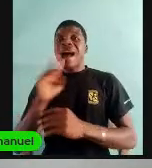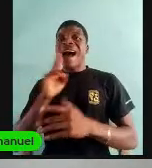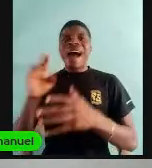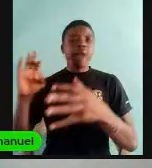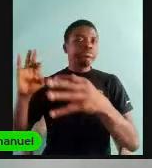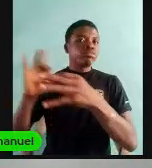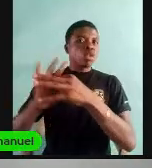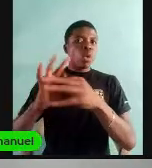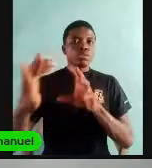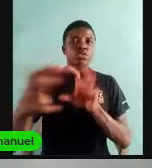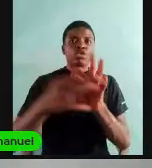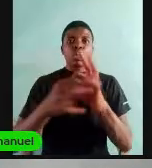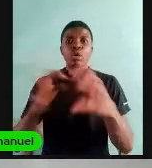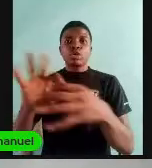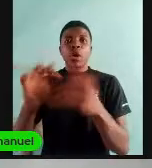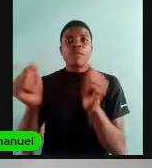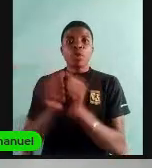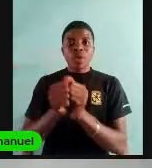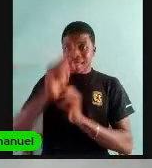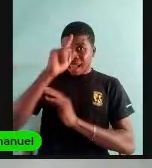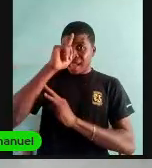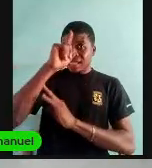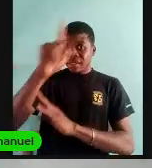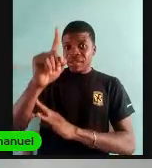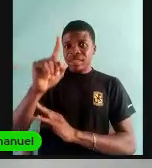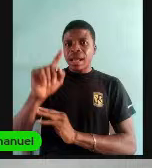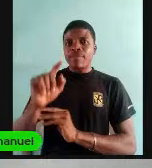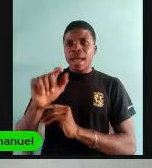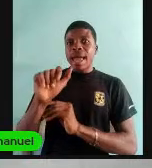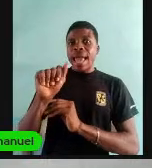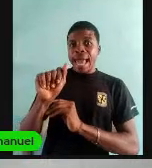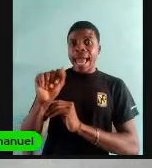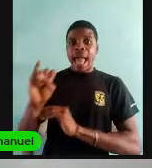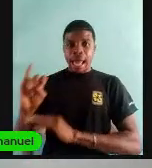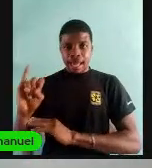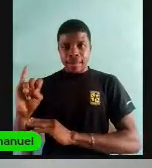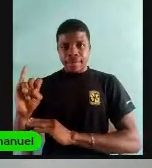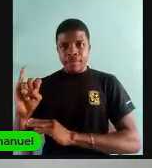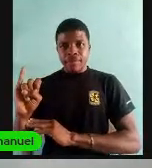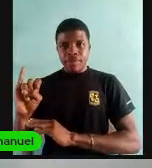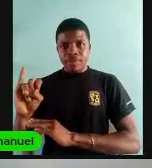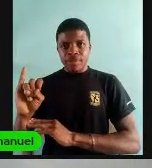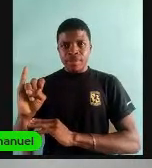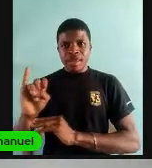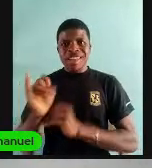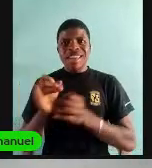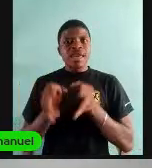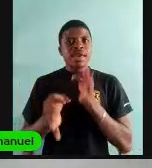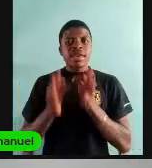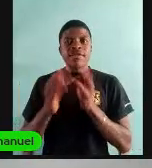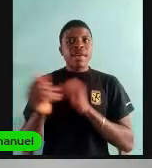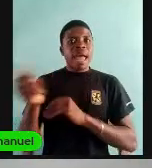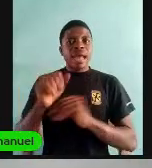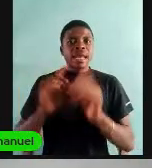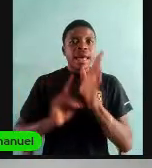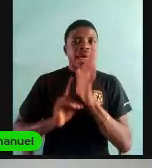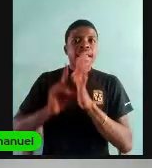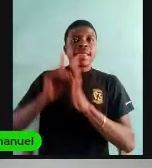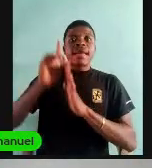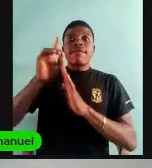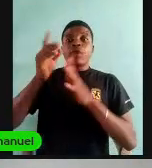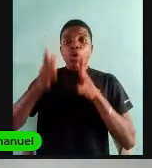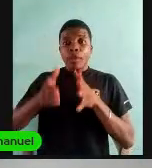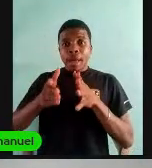with artificial intelligence. That is AI features. In fact, if any developer is actually building any website